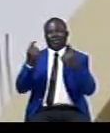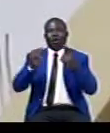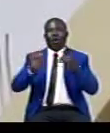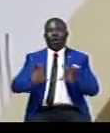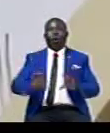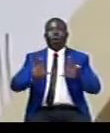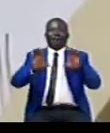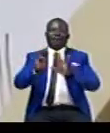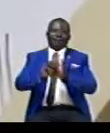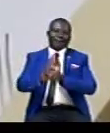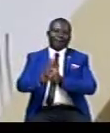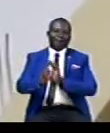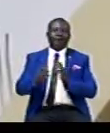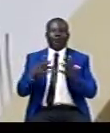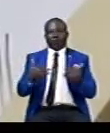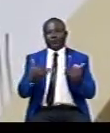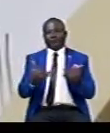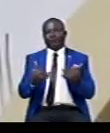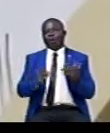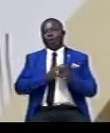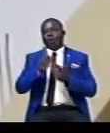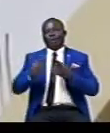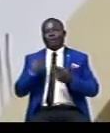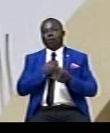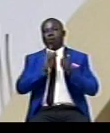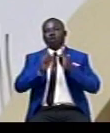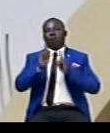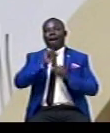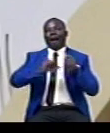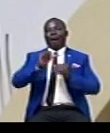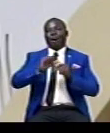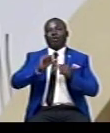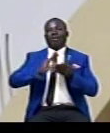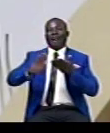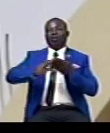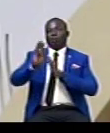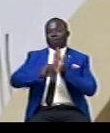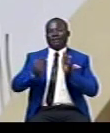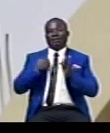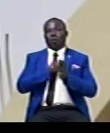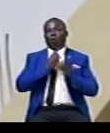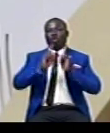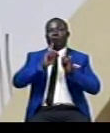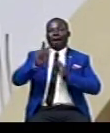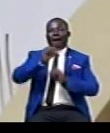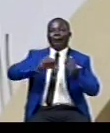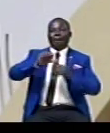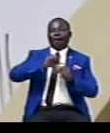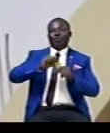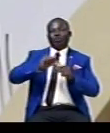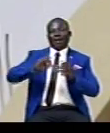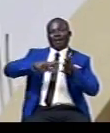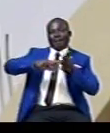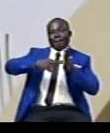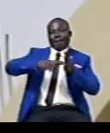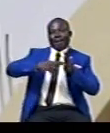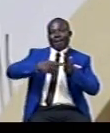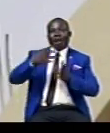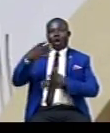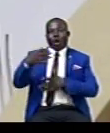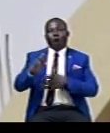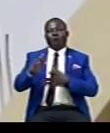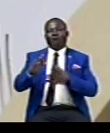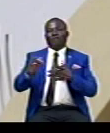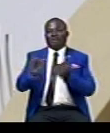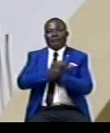When we talk about atonement, we are talking about repair of a damage that has been done. We